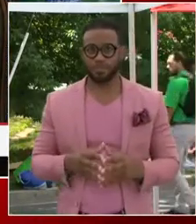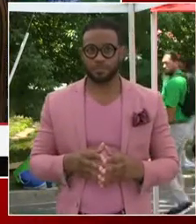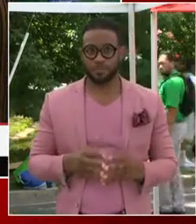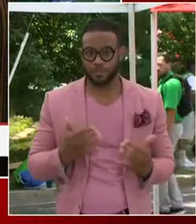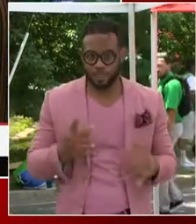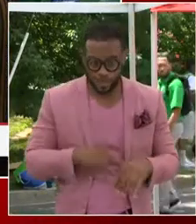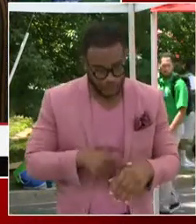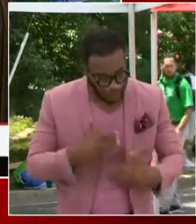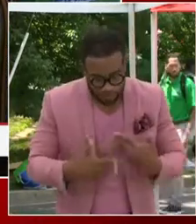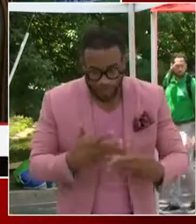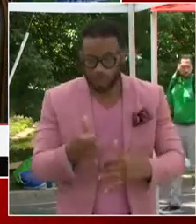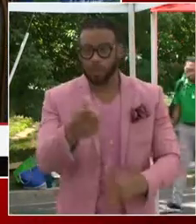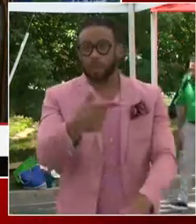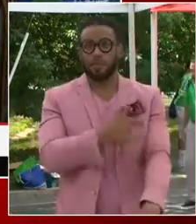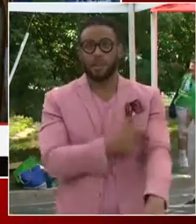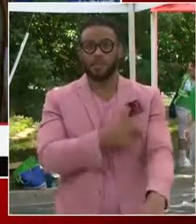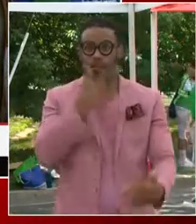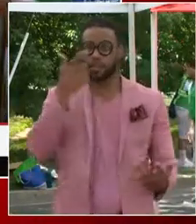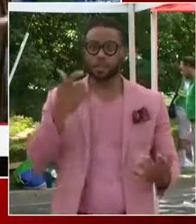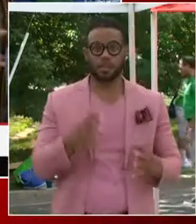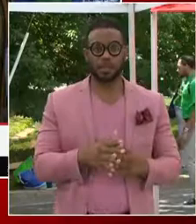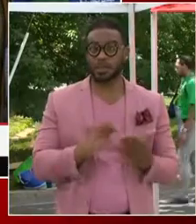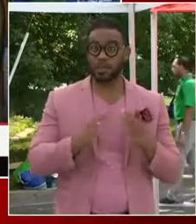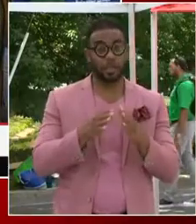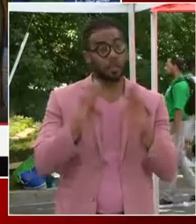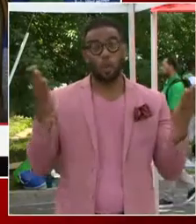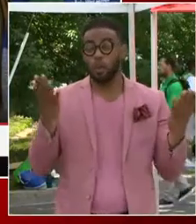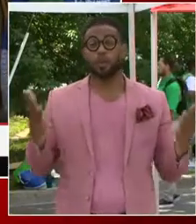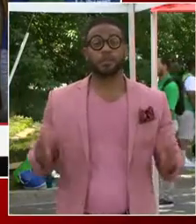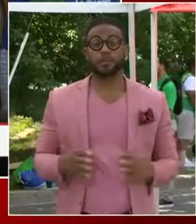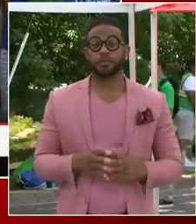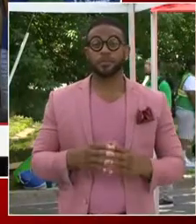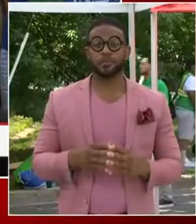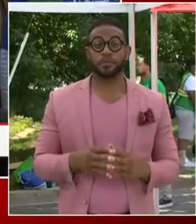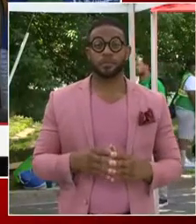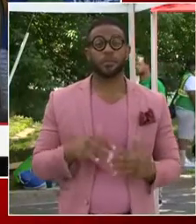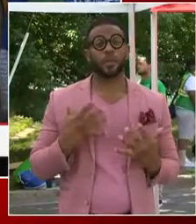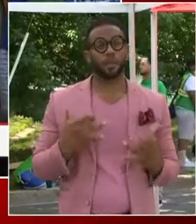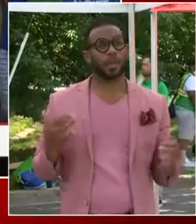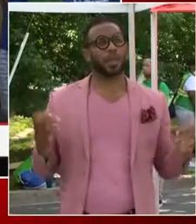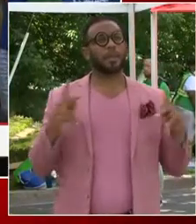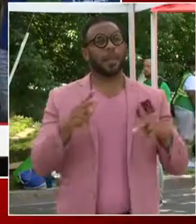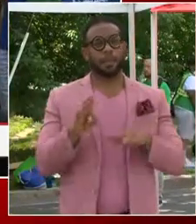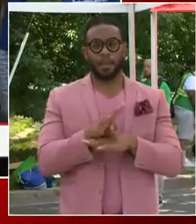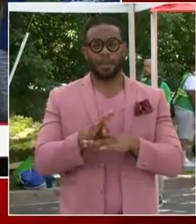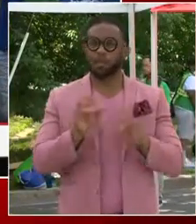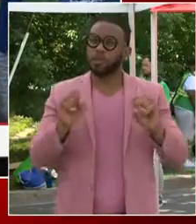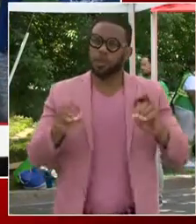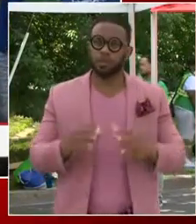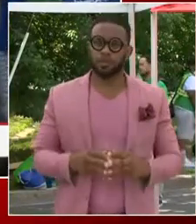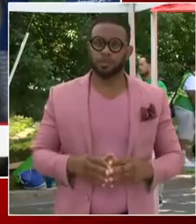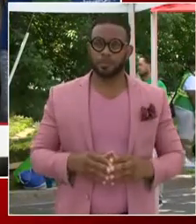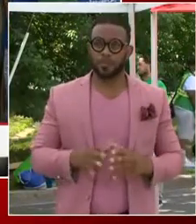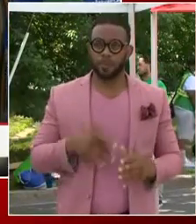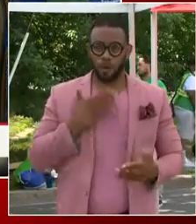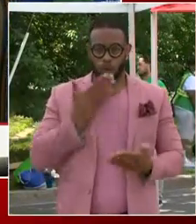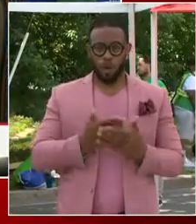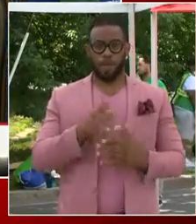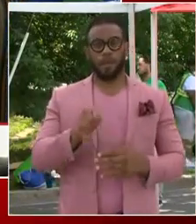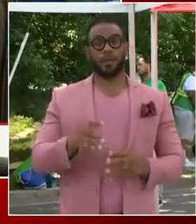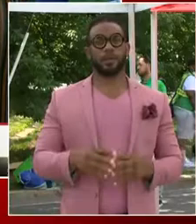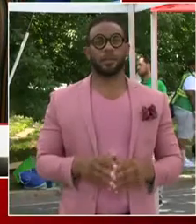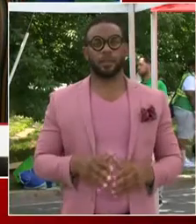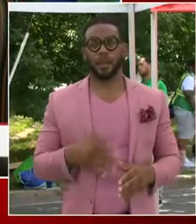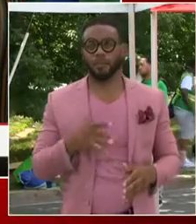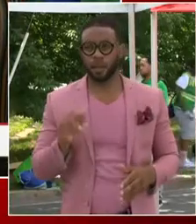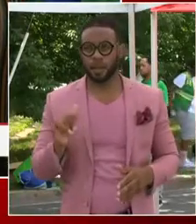Now it's time to get your vaccine because the city is open and we want to get back to business. So I feel good about it.